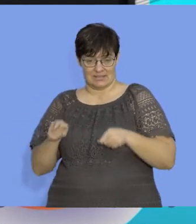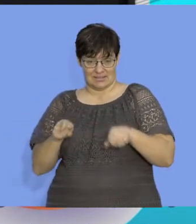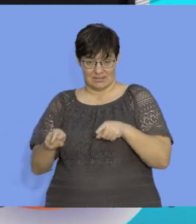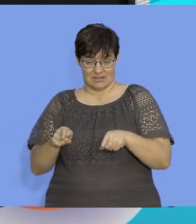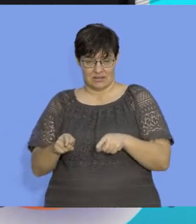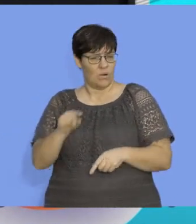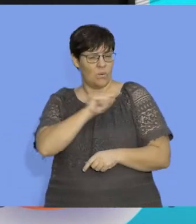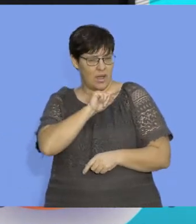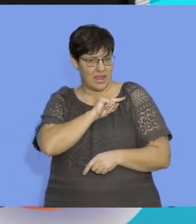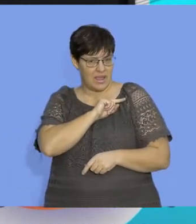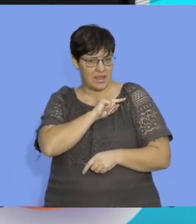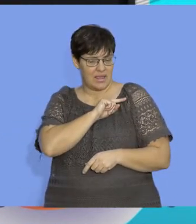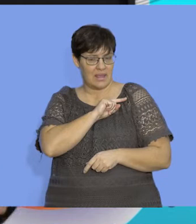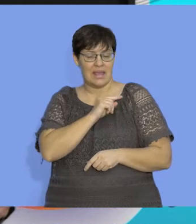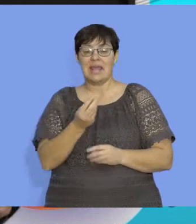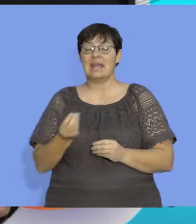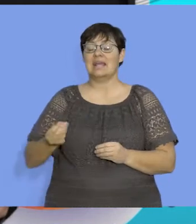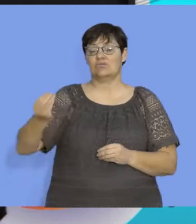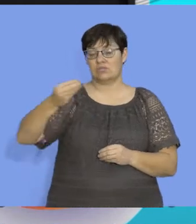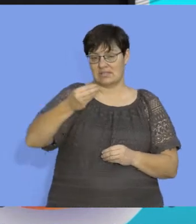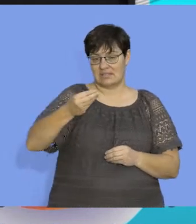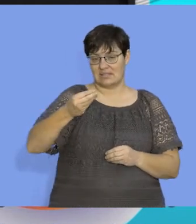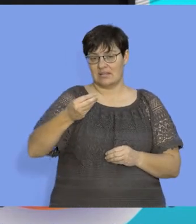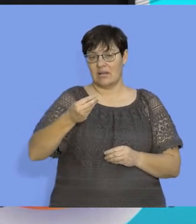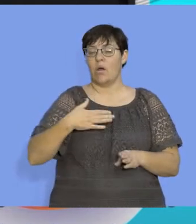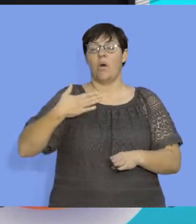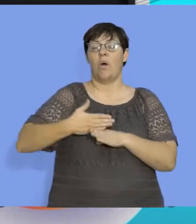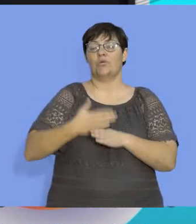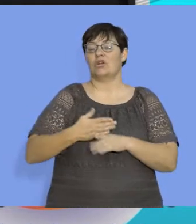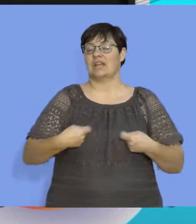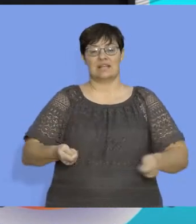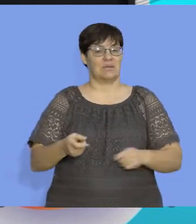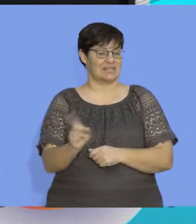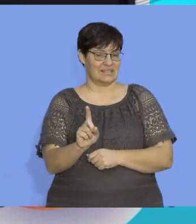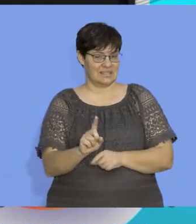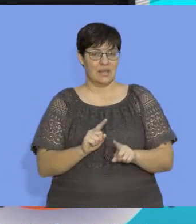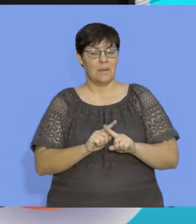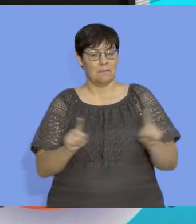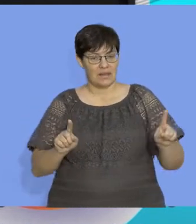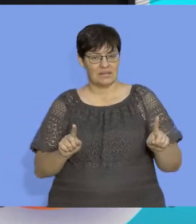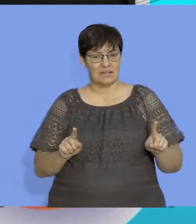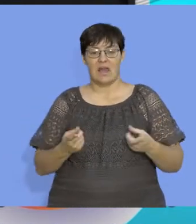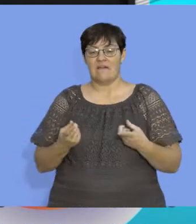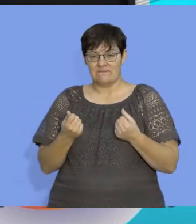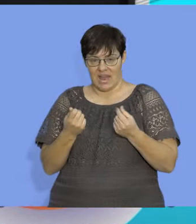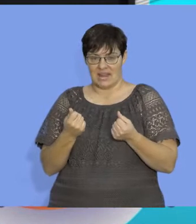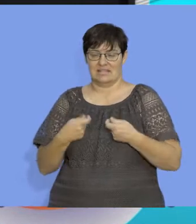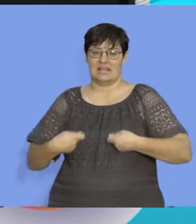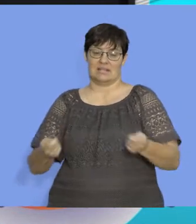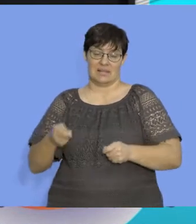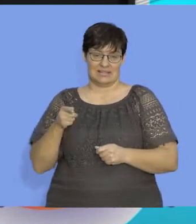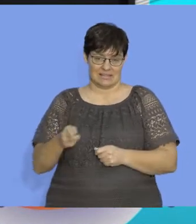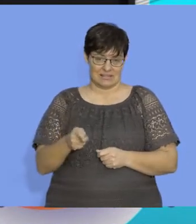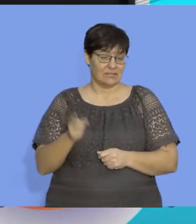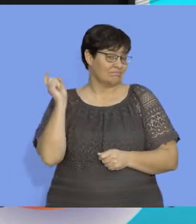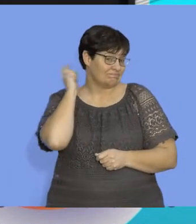interest is not an operating expense, but a financing expense. Keep that in mind, because